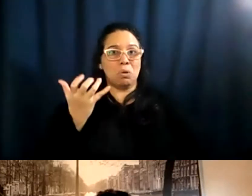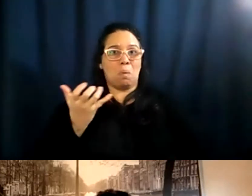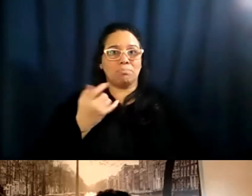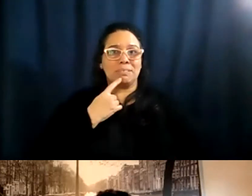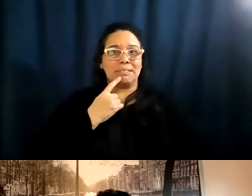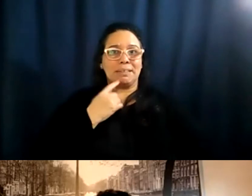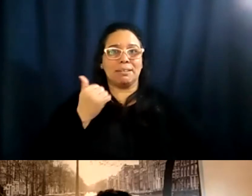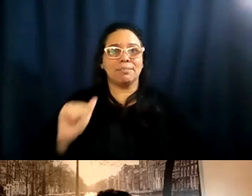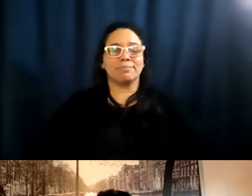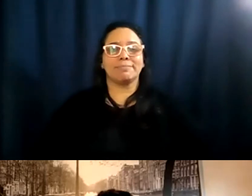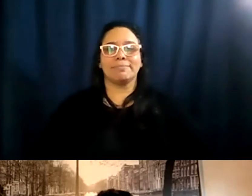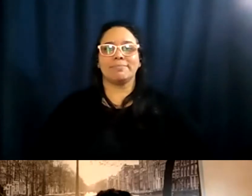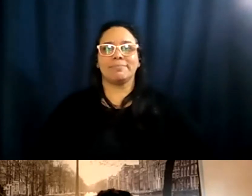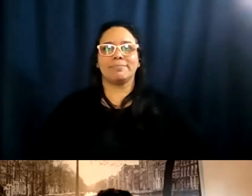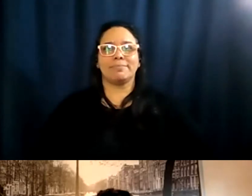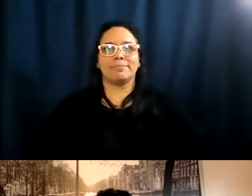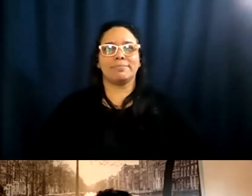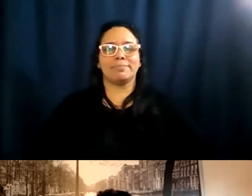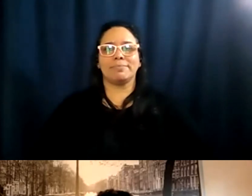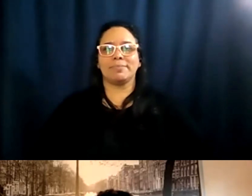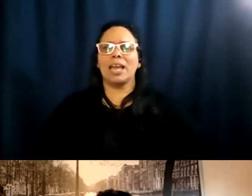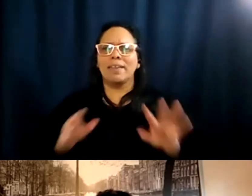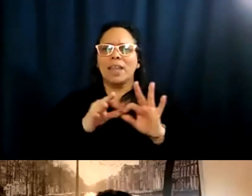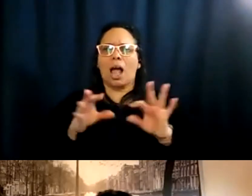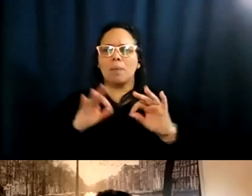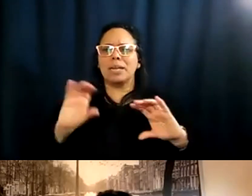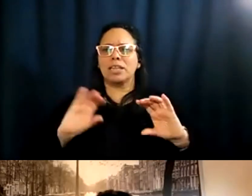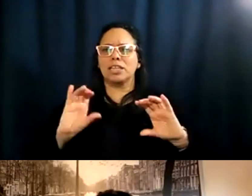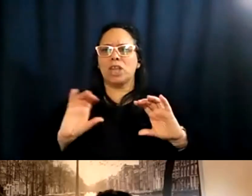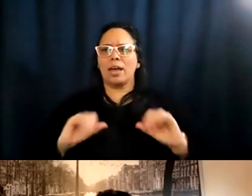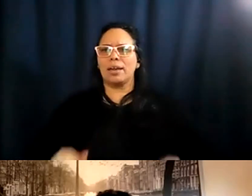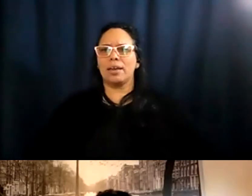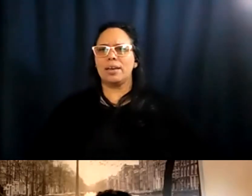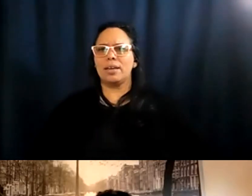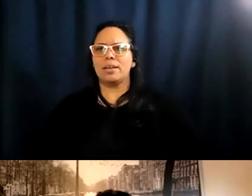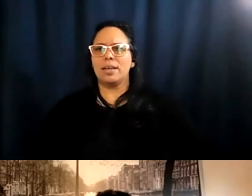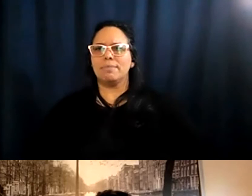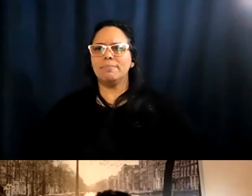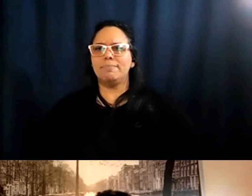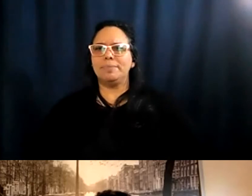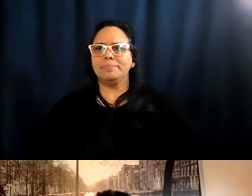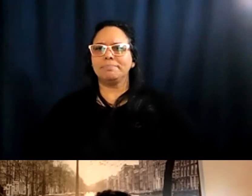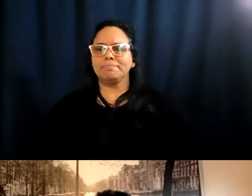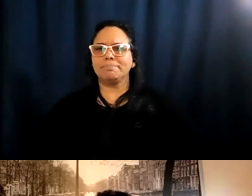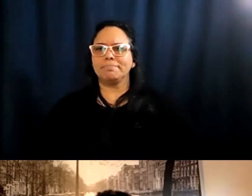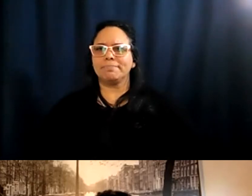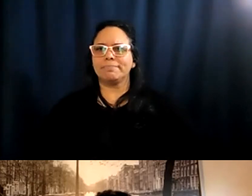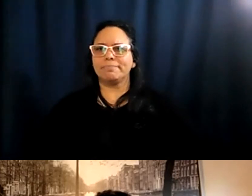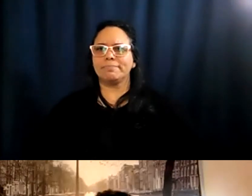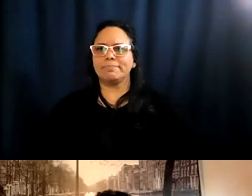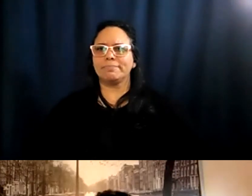If you want to contribute. Janica, there's also a comment in the chat that Nathan just posted. Let me read